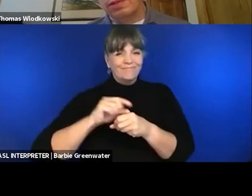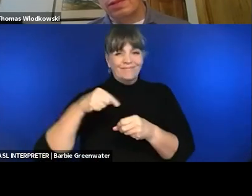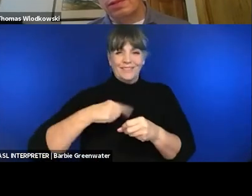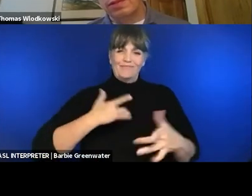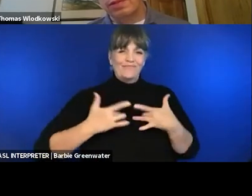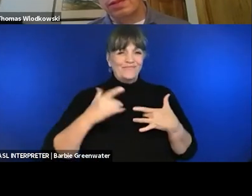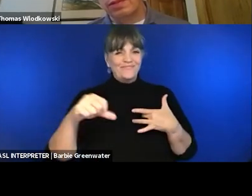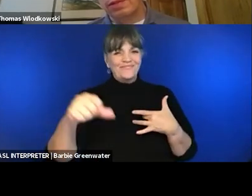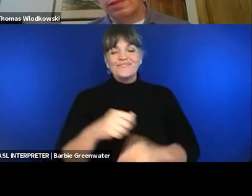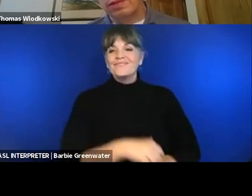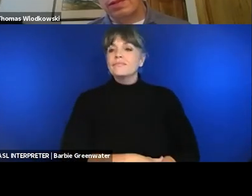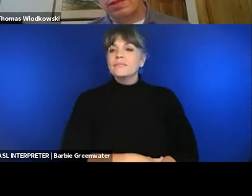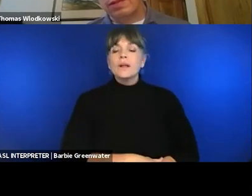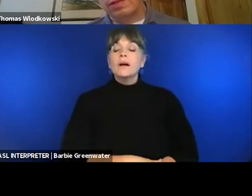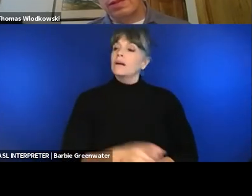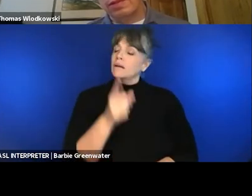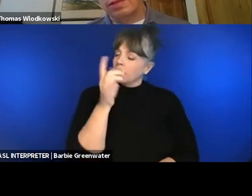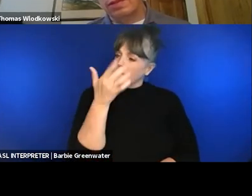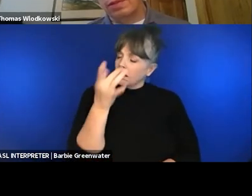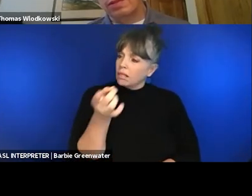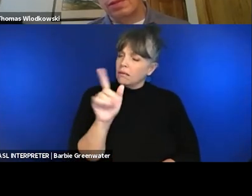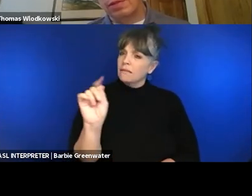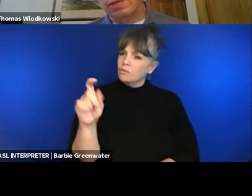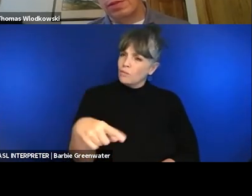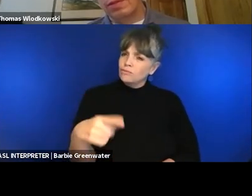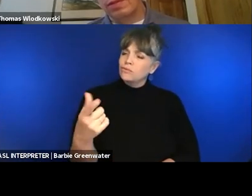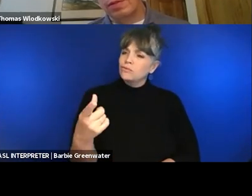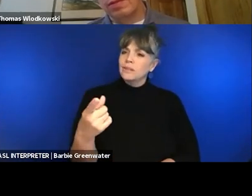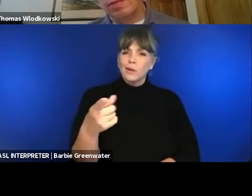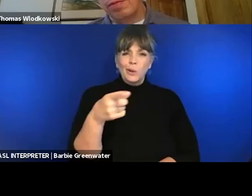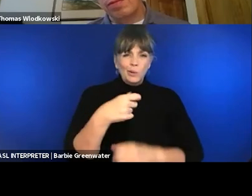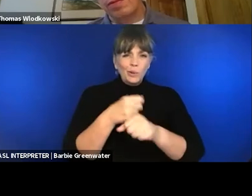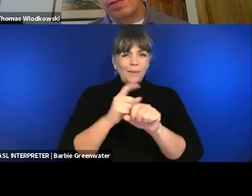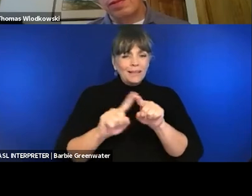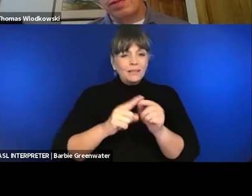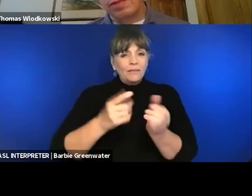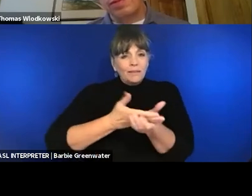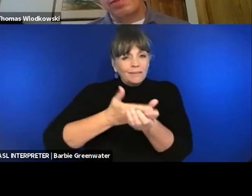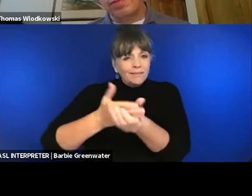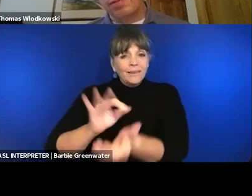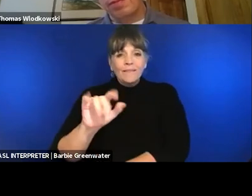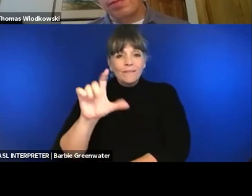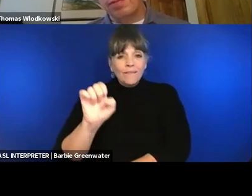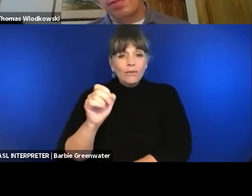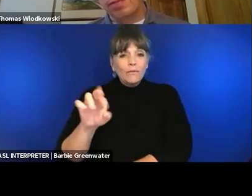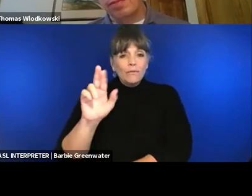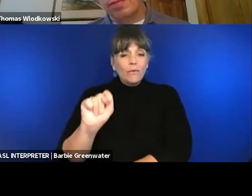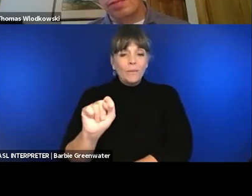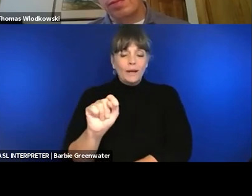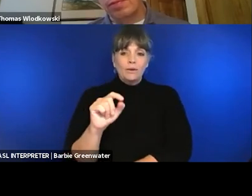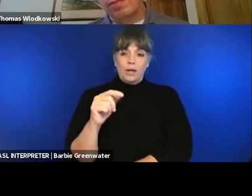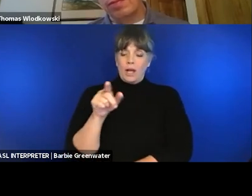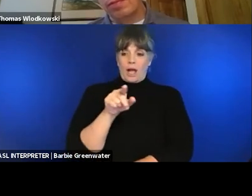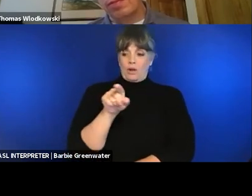up an interesting question. So you're creating all of these different file formats, right? And you've got your AD